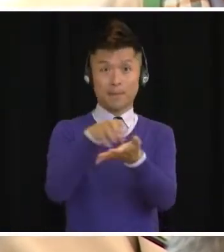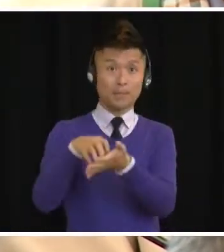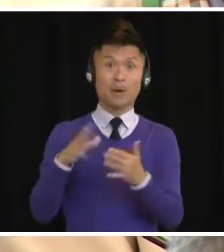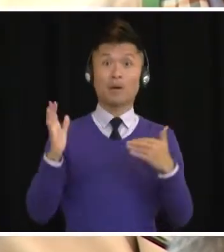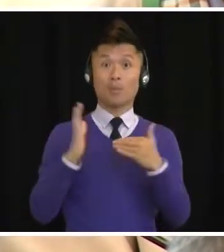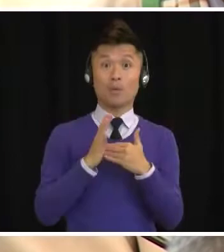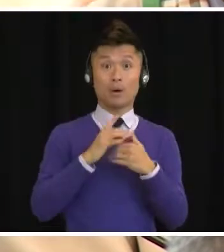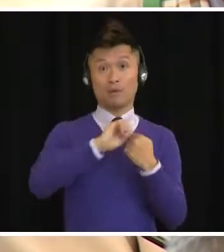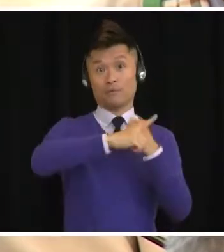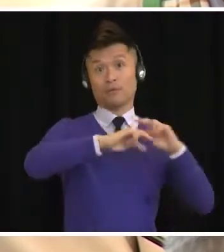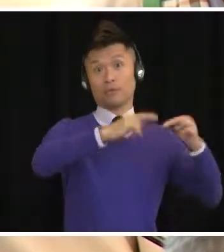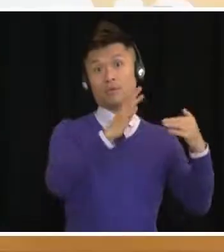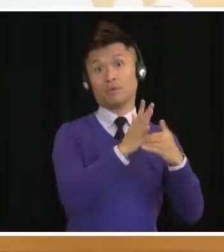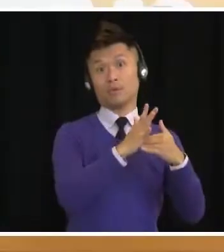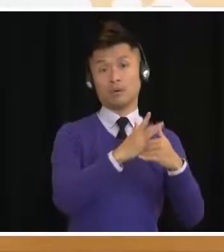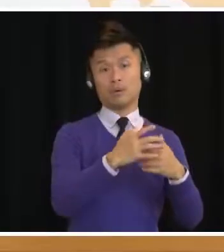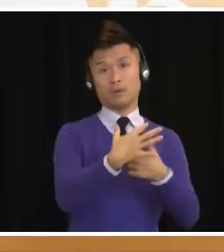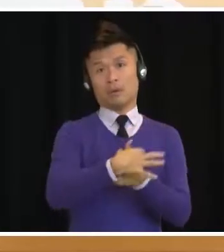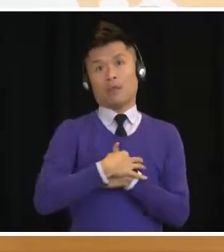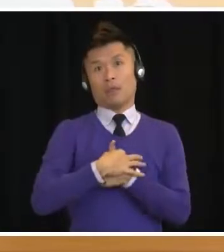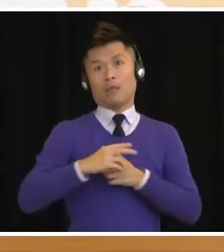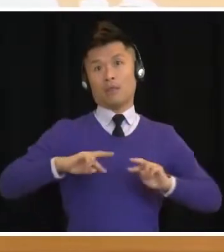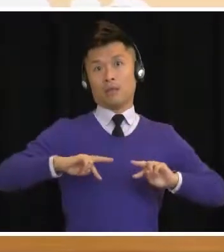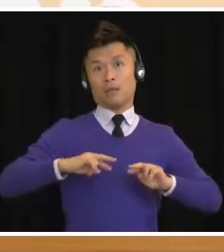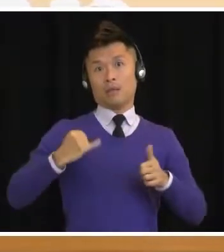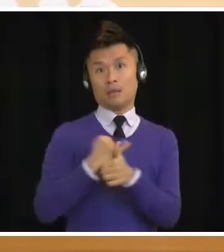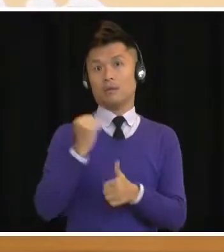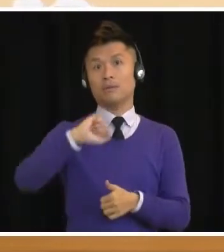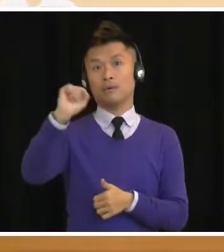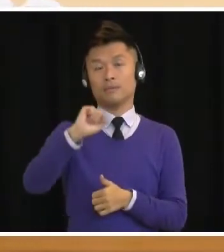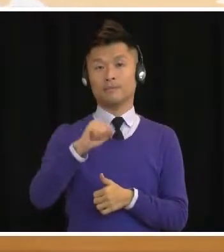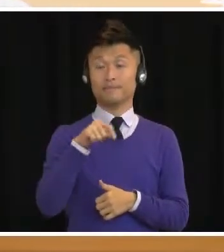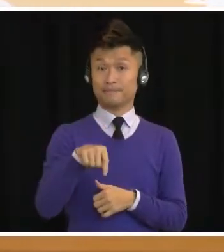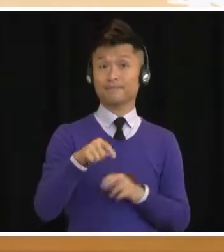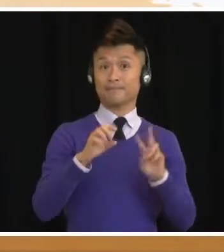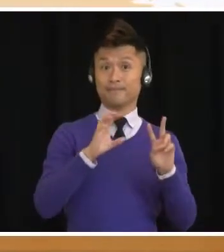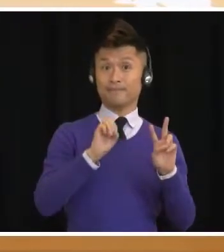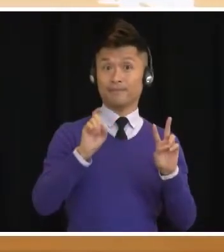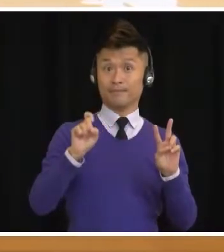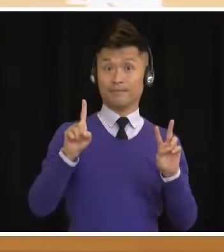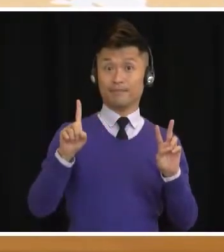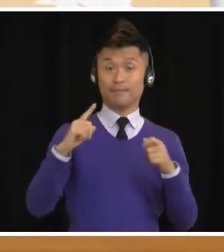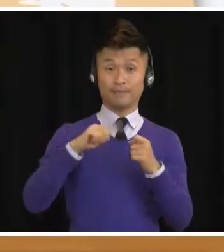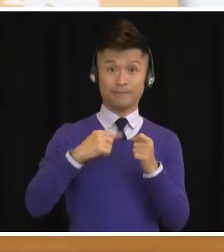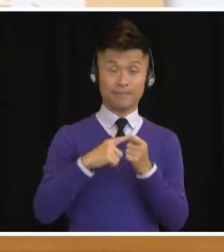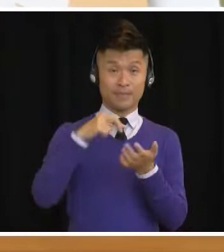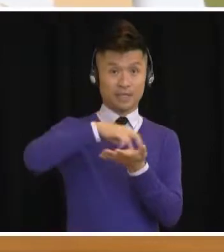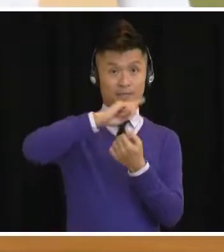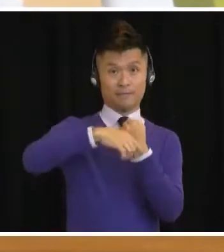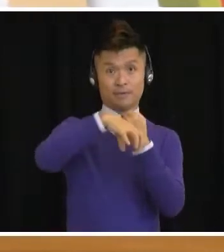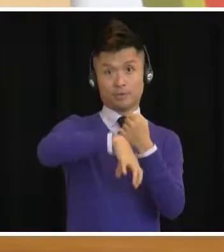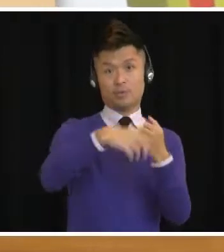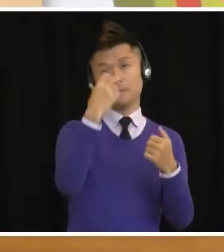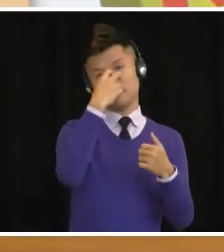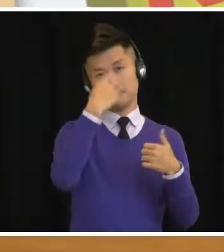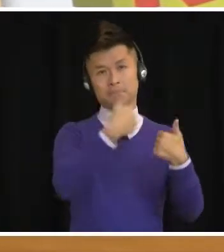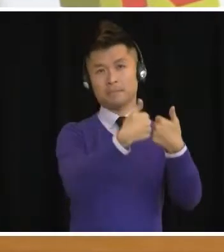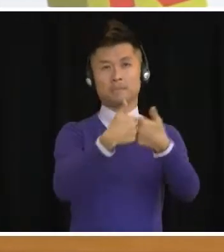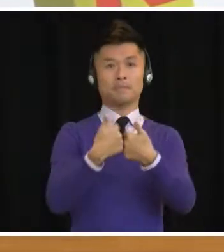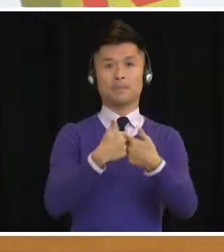younger girls who may want to get married earlier but are not allowed to do so because of this change.